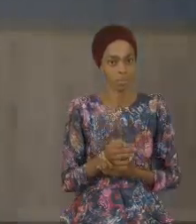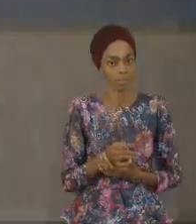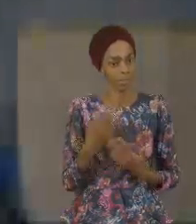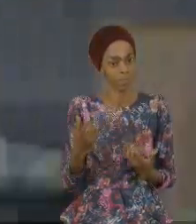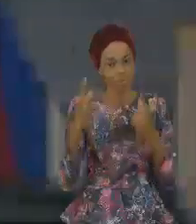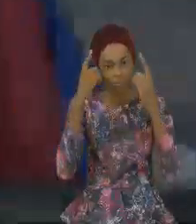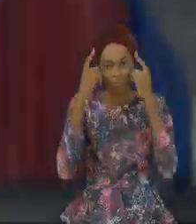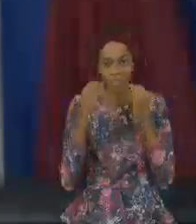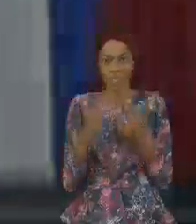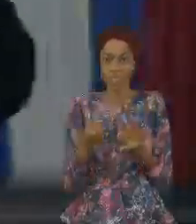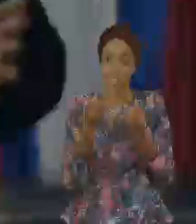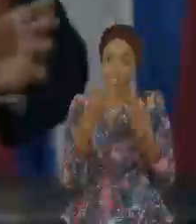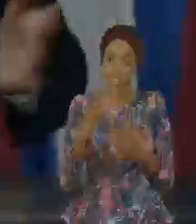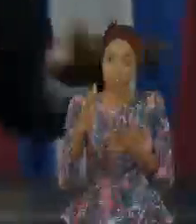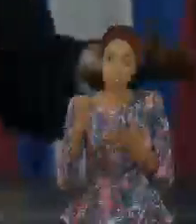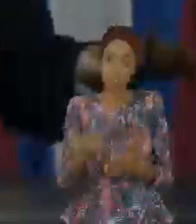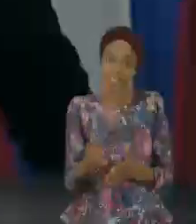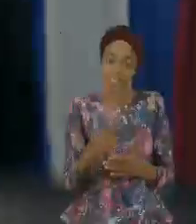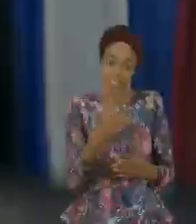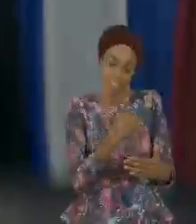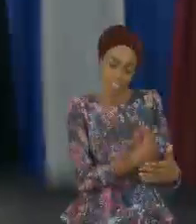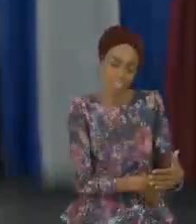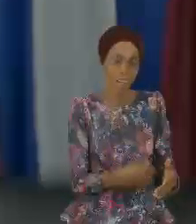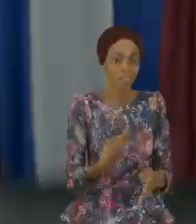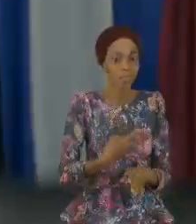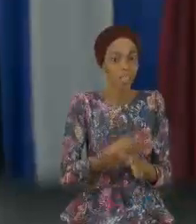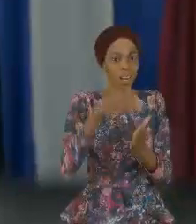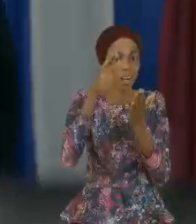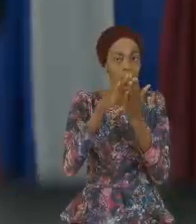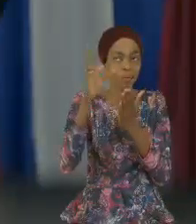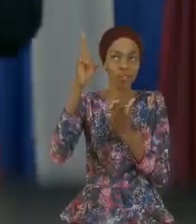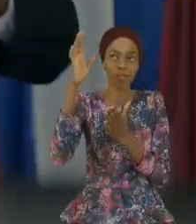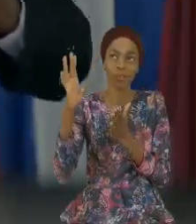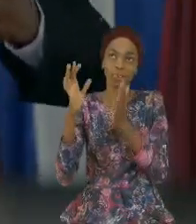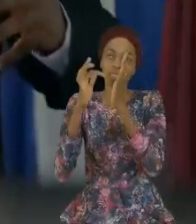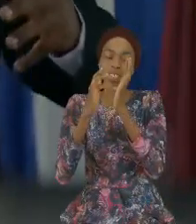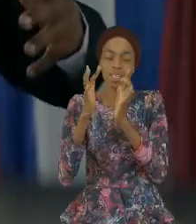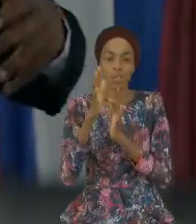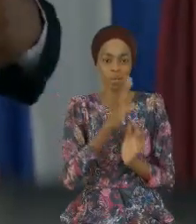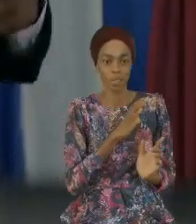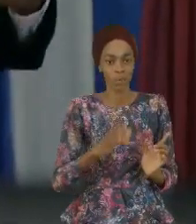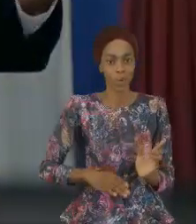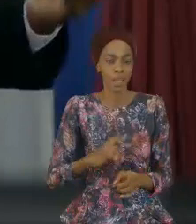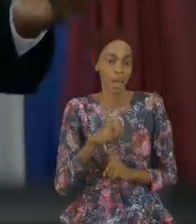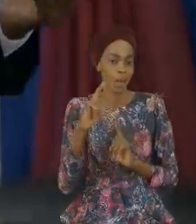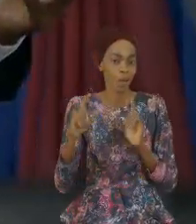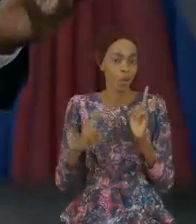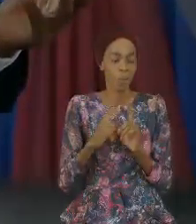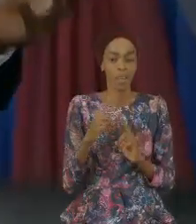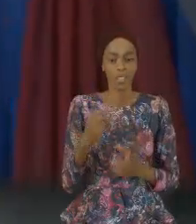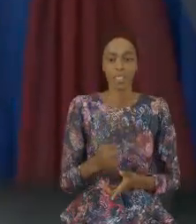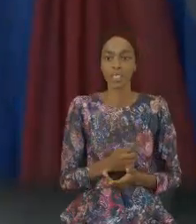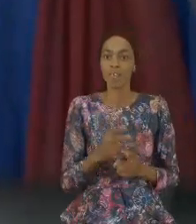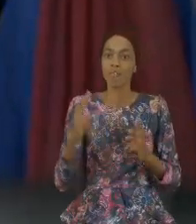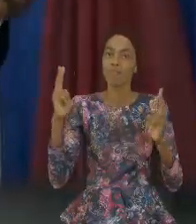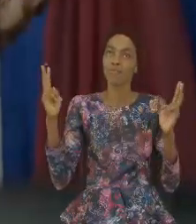the side of the Lamb of God, of the Lord Jesus Christ. And when the victorious